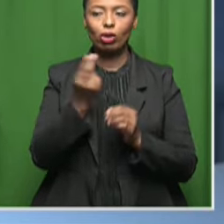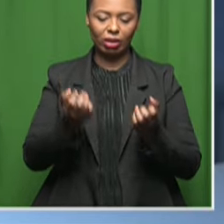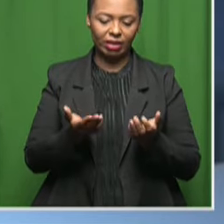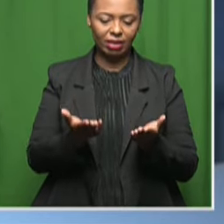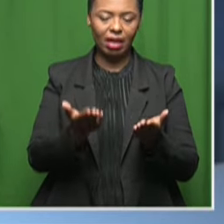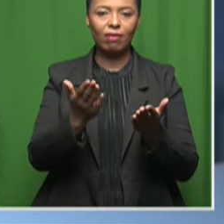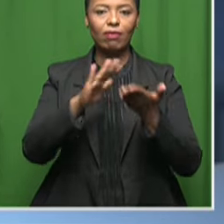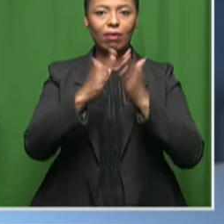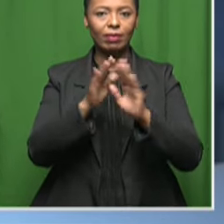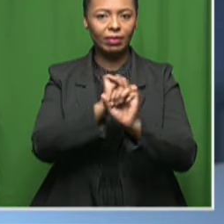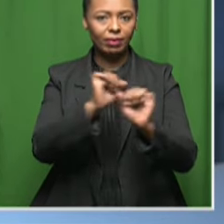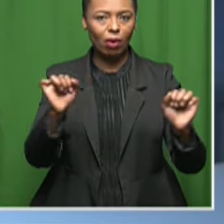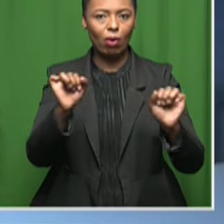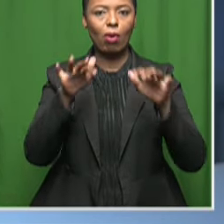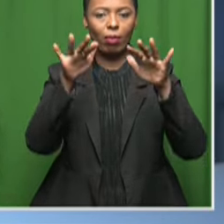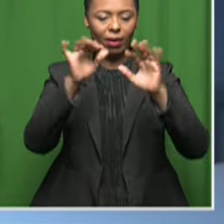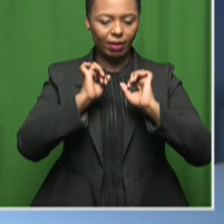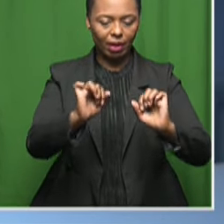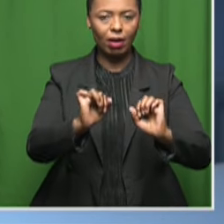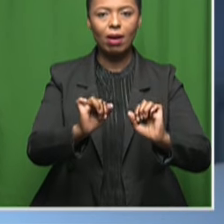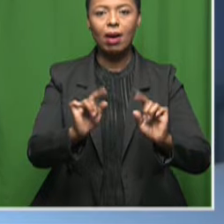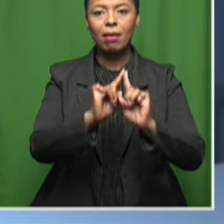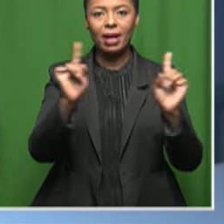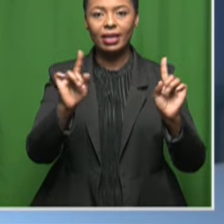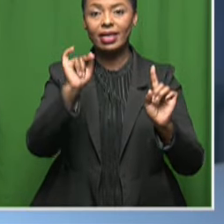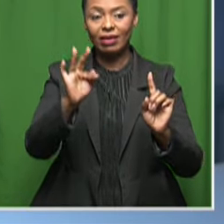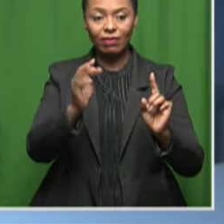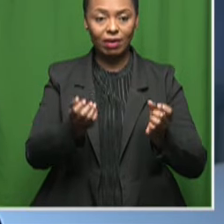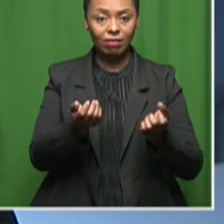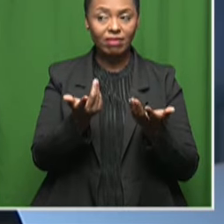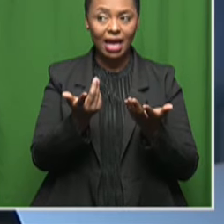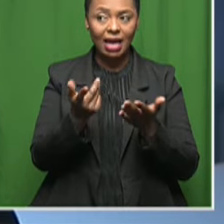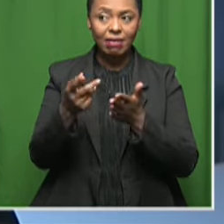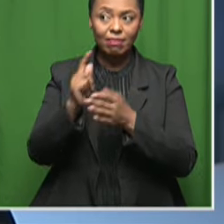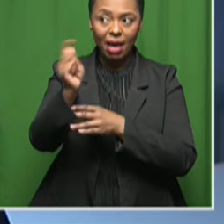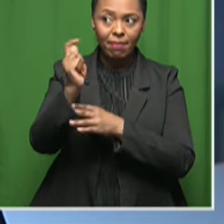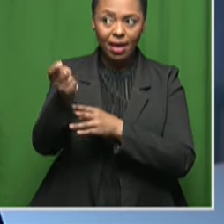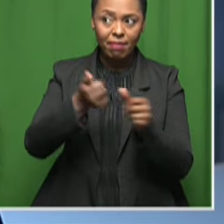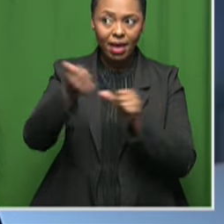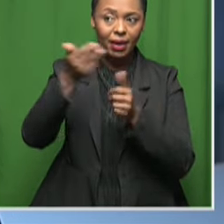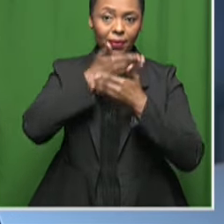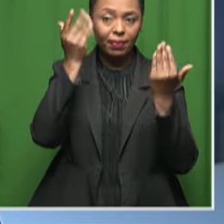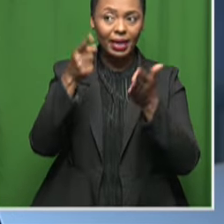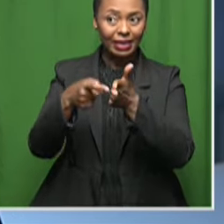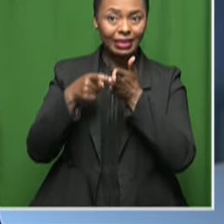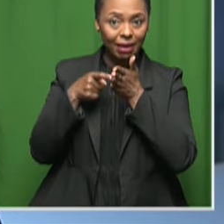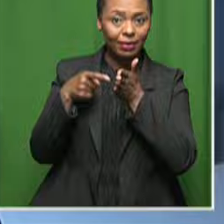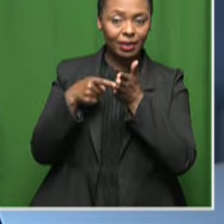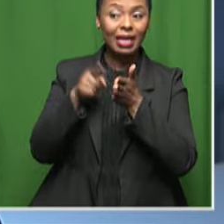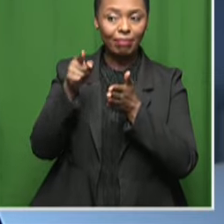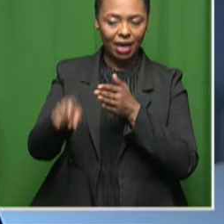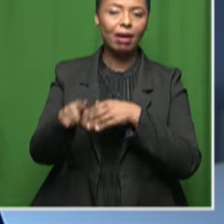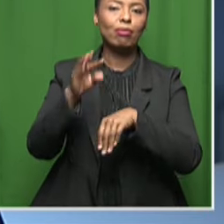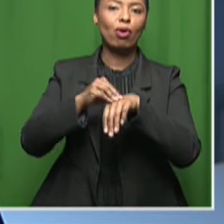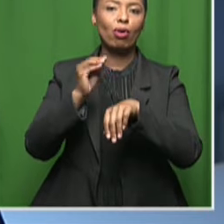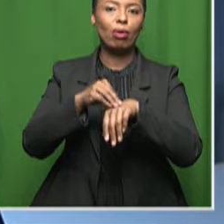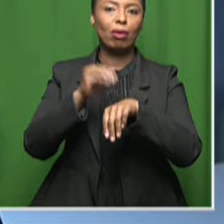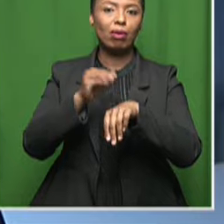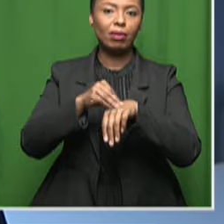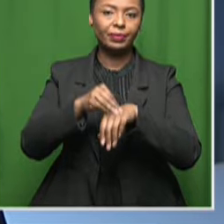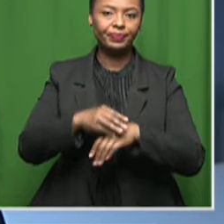challenge is when you are not able to service that debt. And it's for this reason, under our